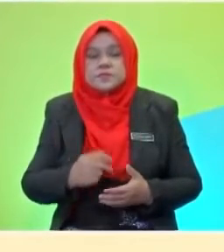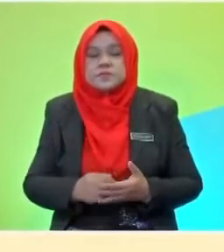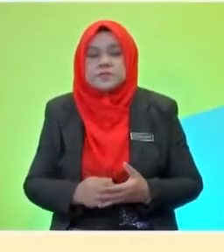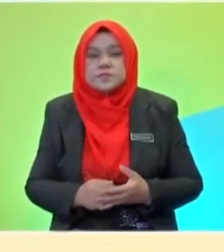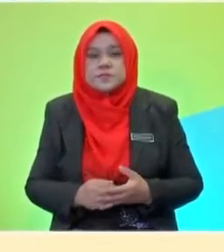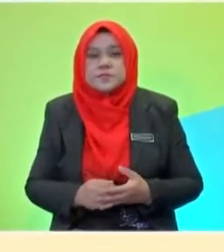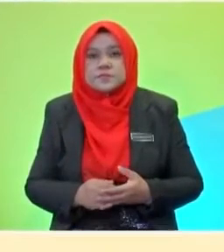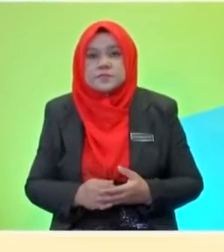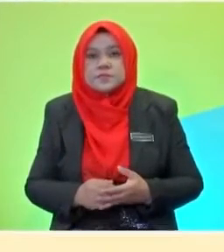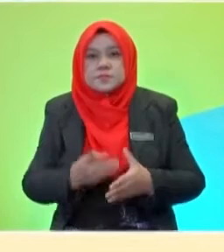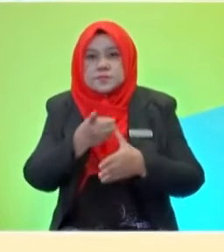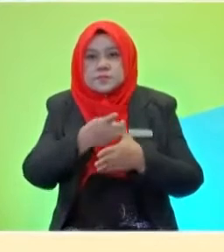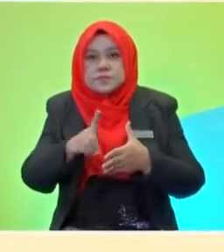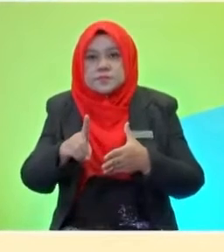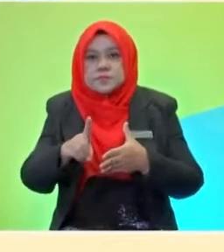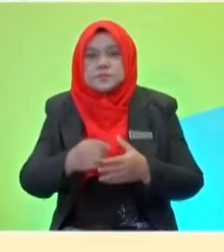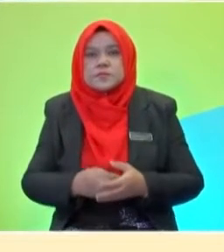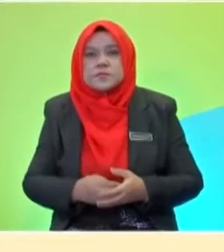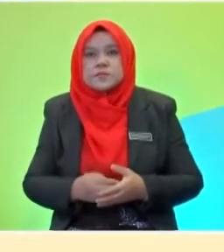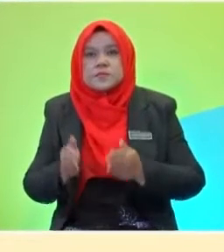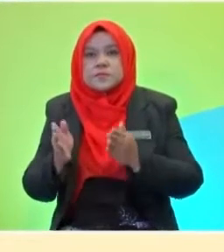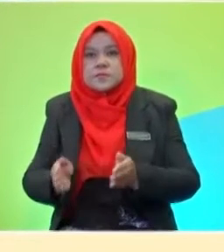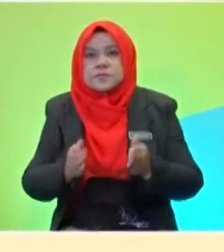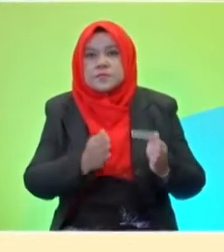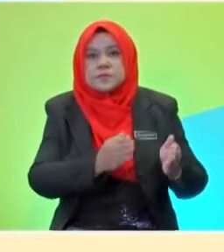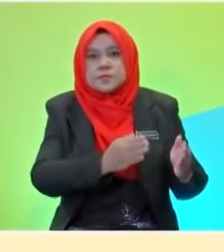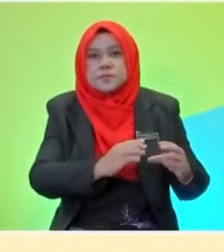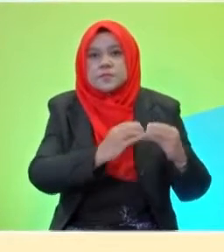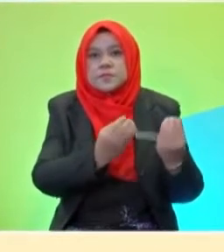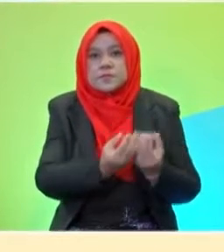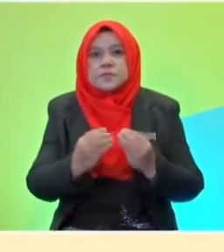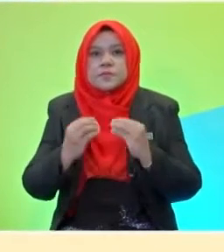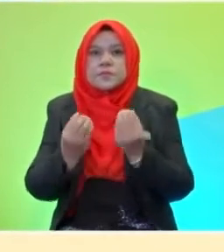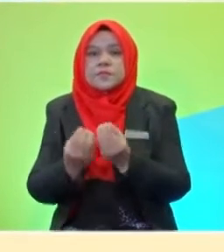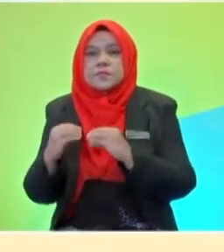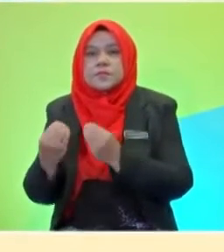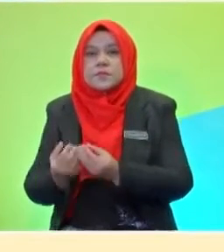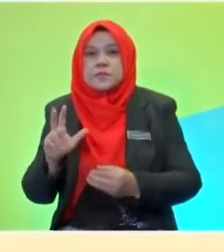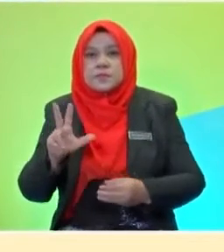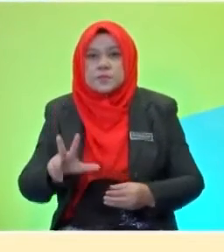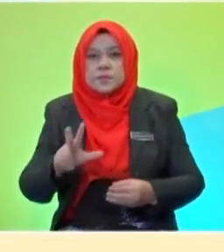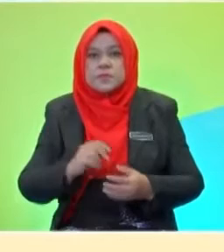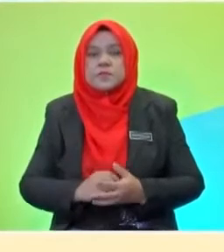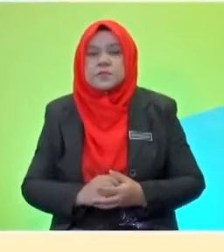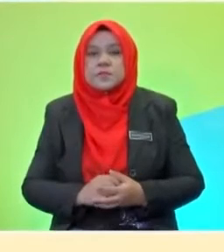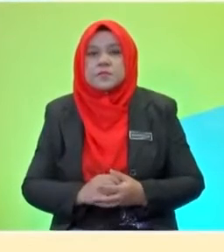1, 2, 3. In division, this is what we call grouping. Grouping. So, we group 3, 3, 3. Okay. Okay, another 3.